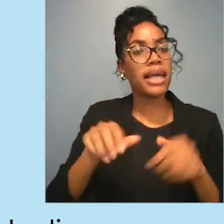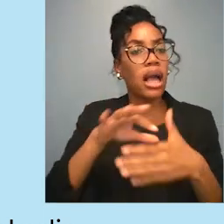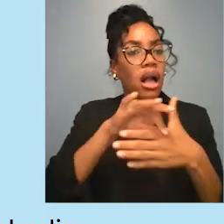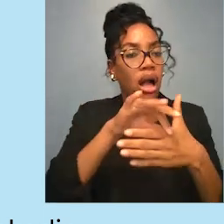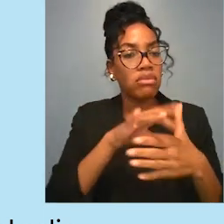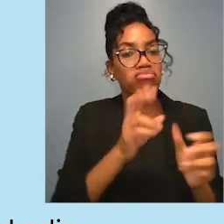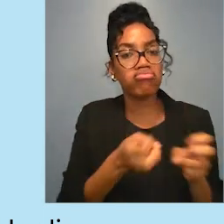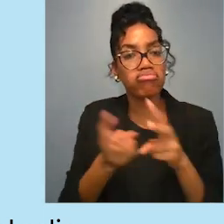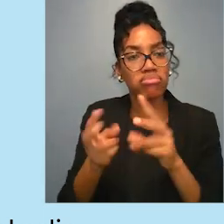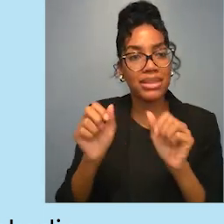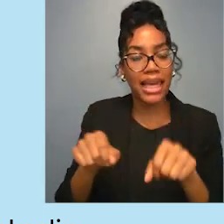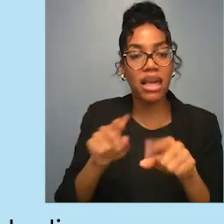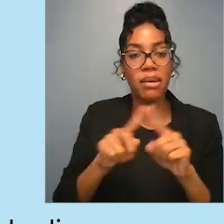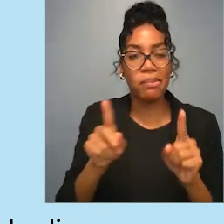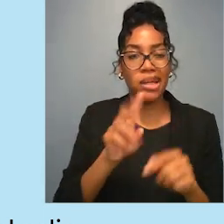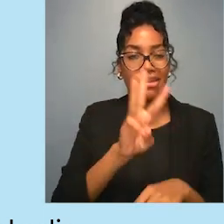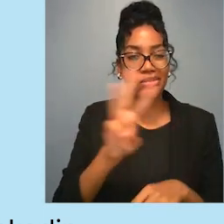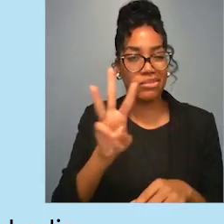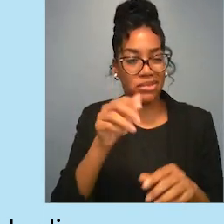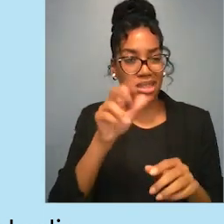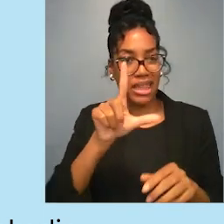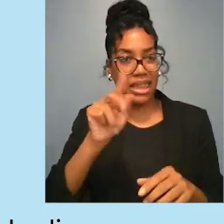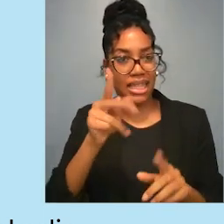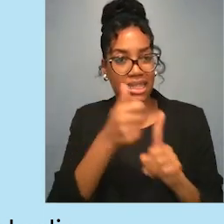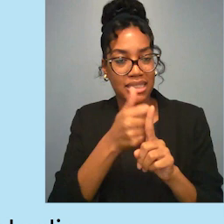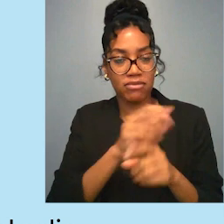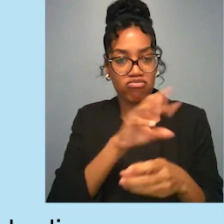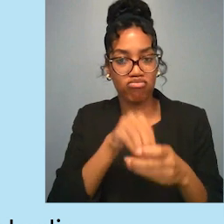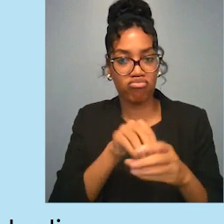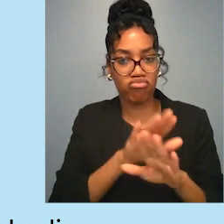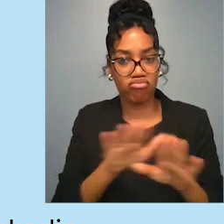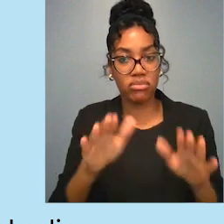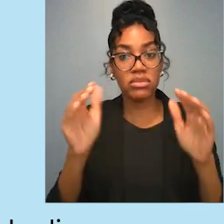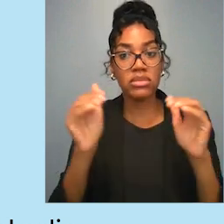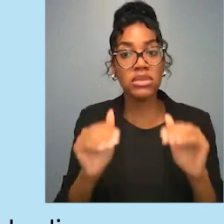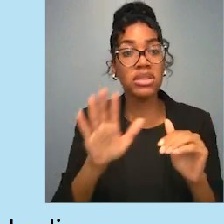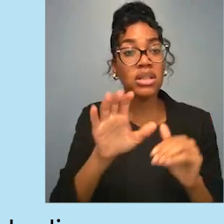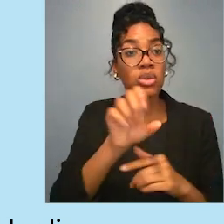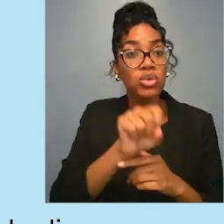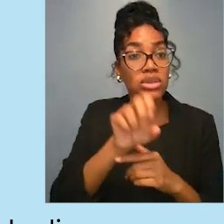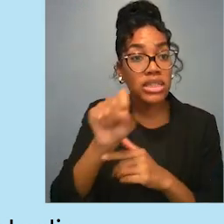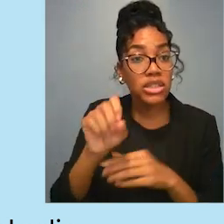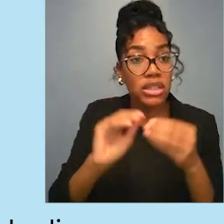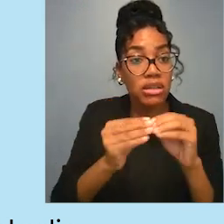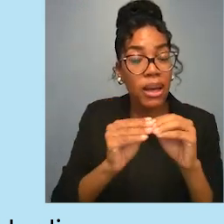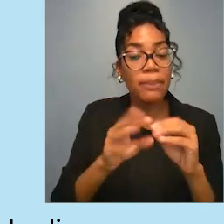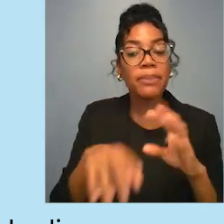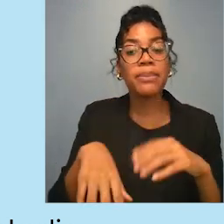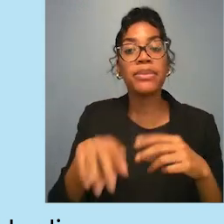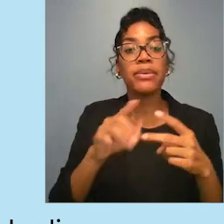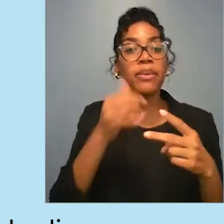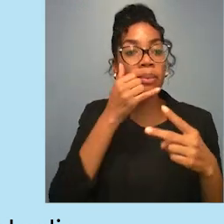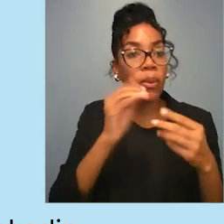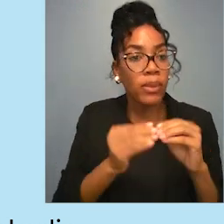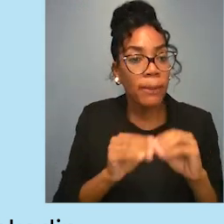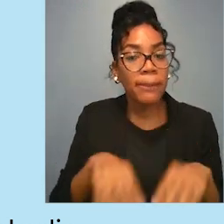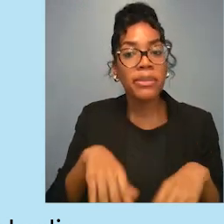your social security number or your address or your phone number. You do not need to take up space with that